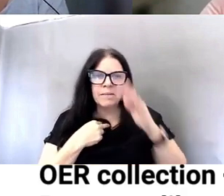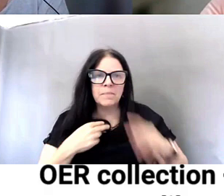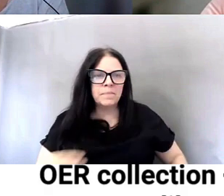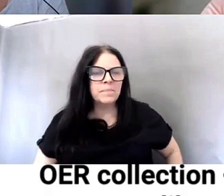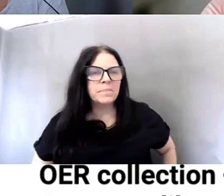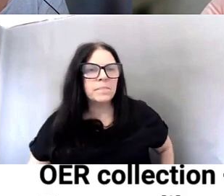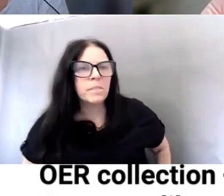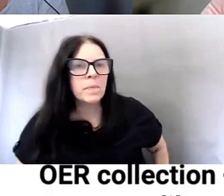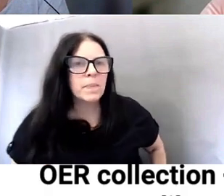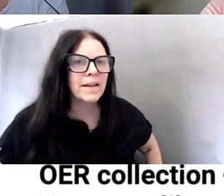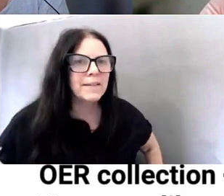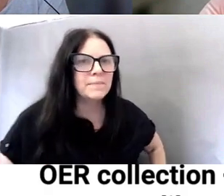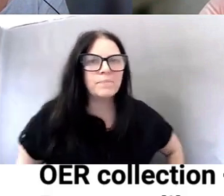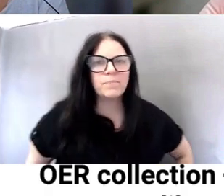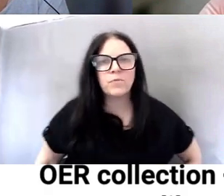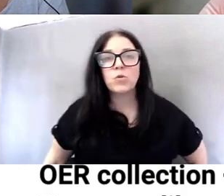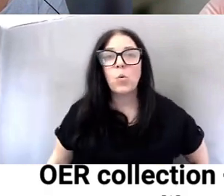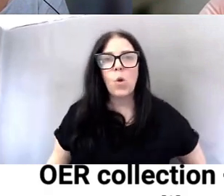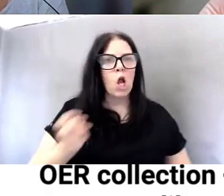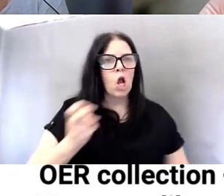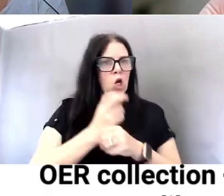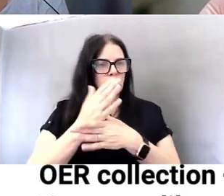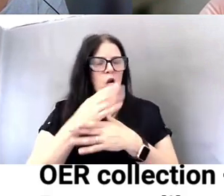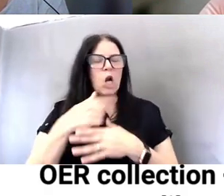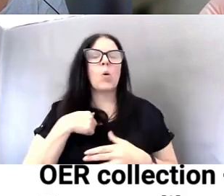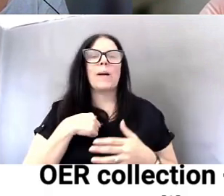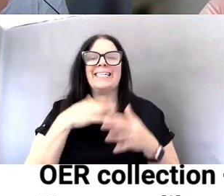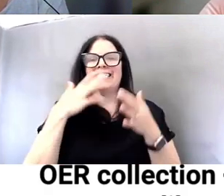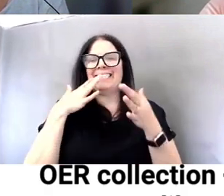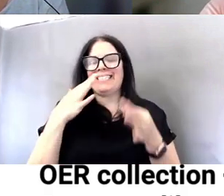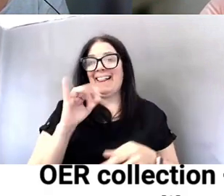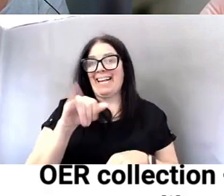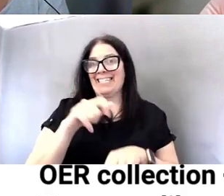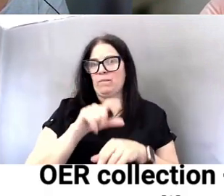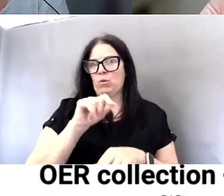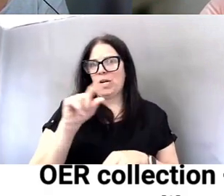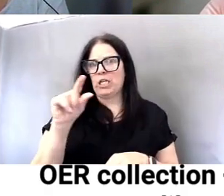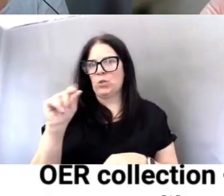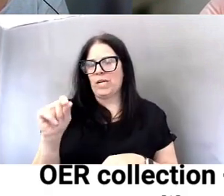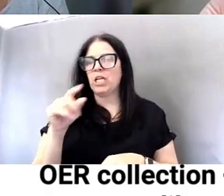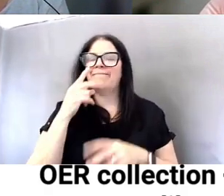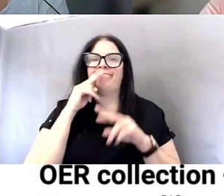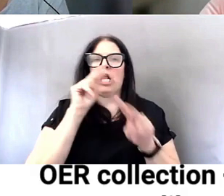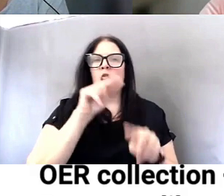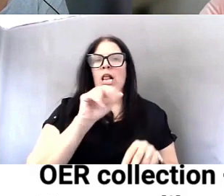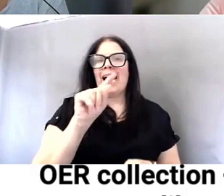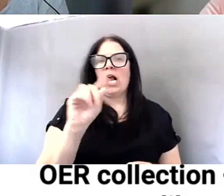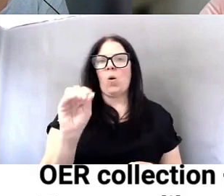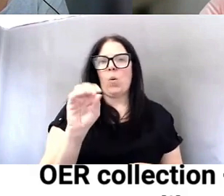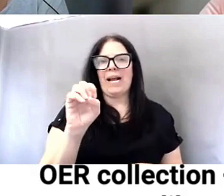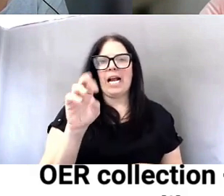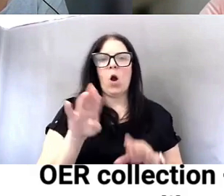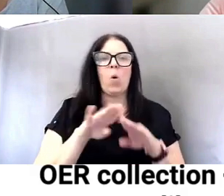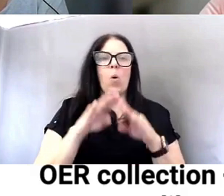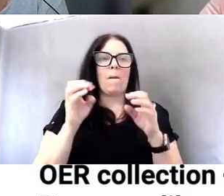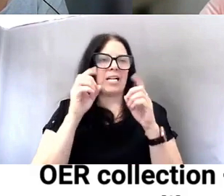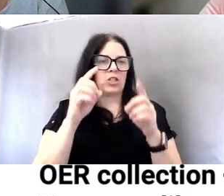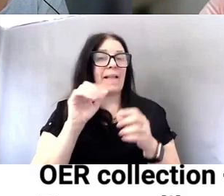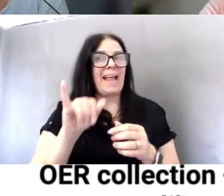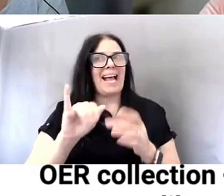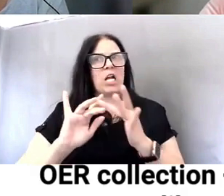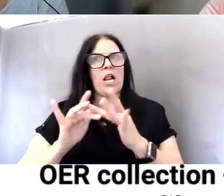couldn't share them the same way. So that's when we started to look at open educational resources that would be online and